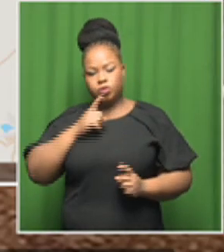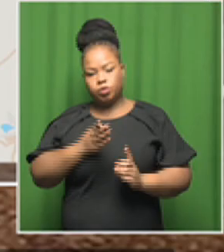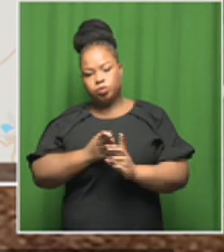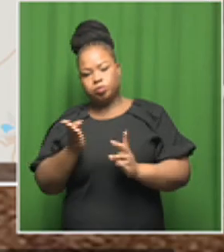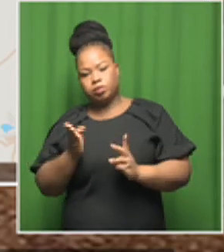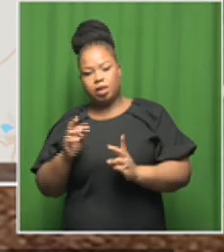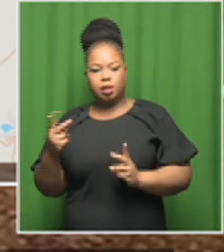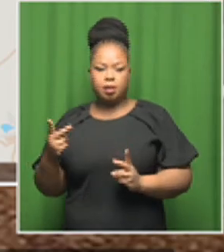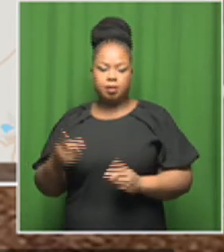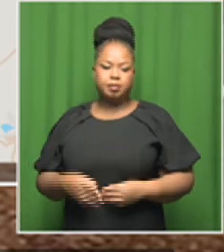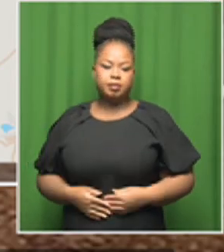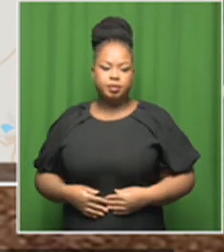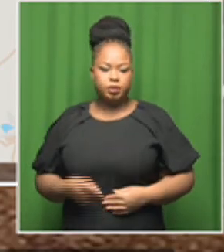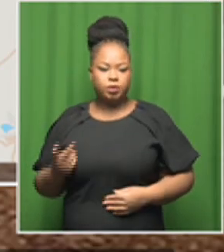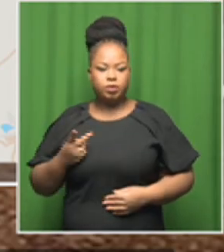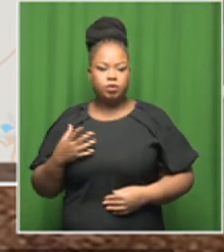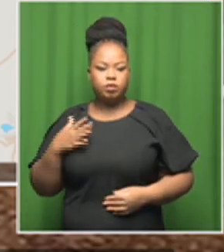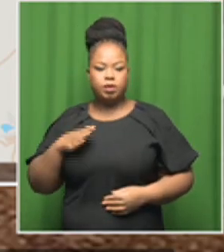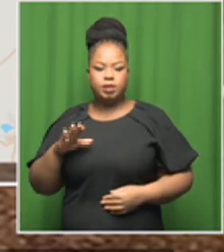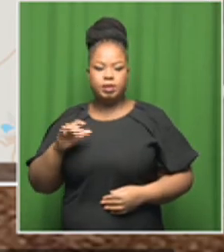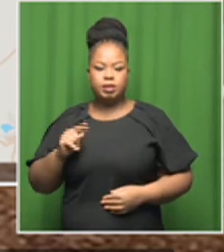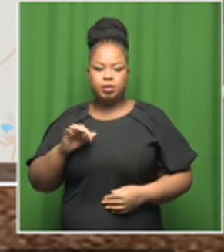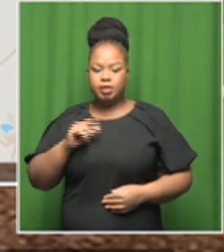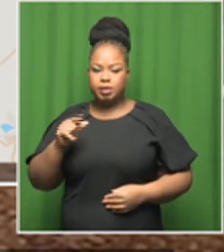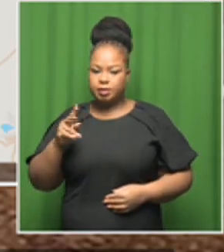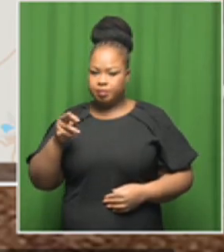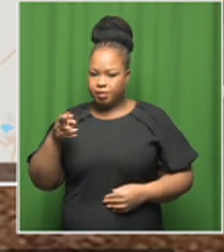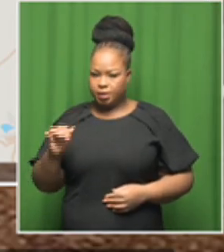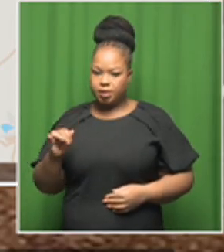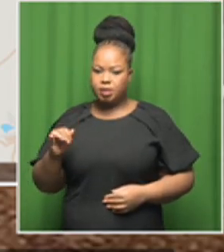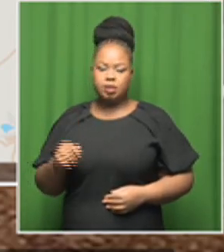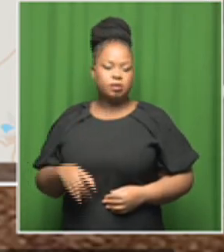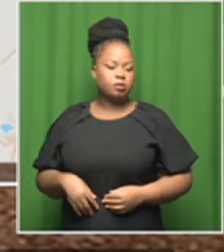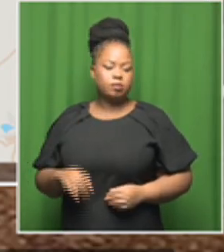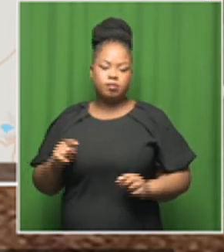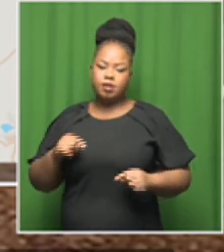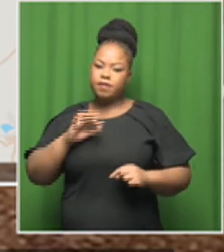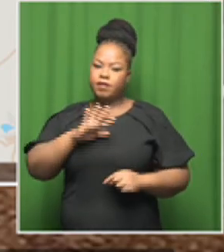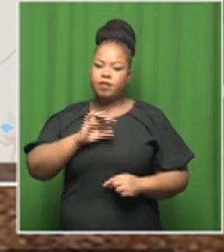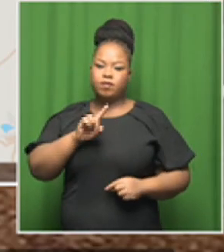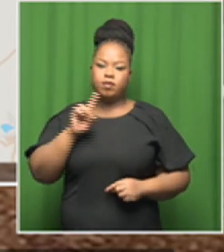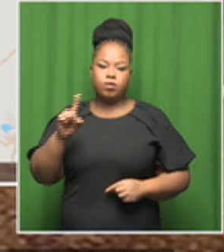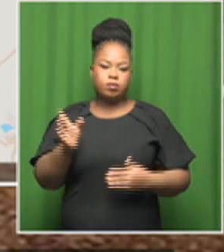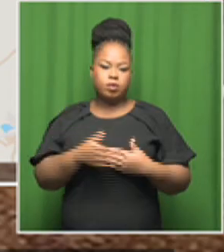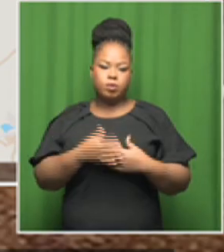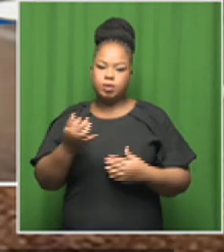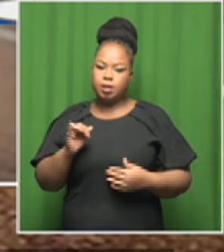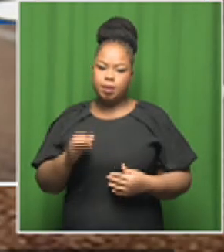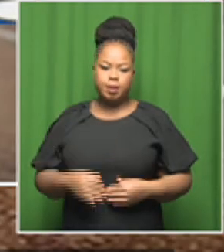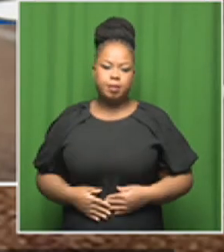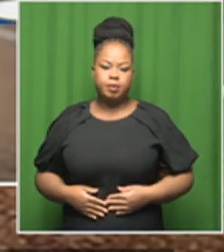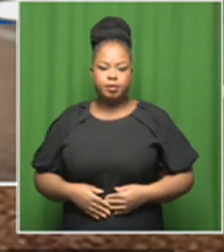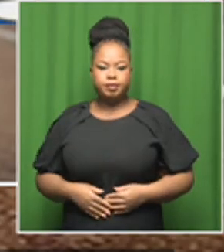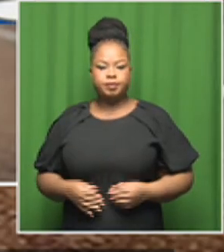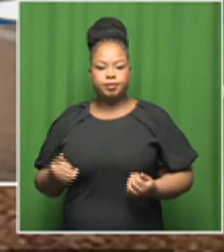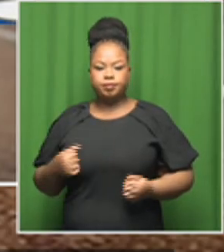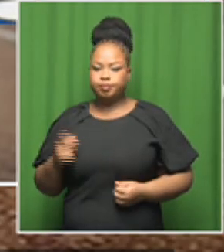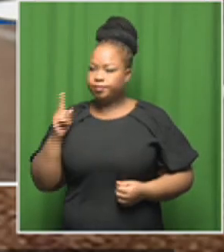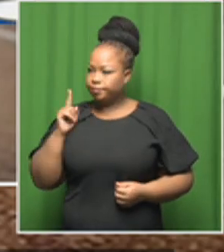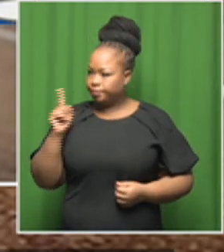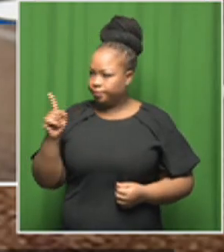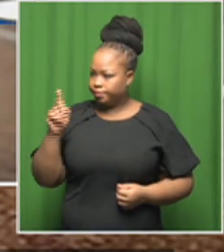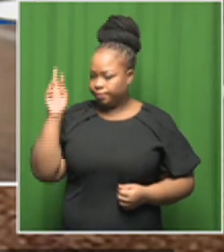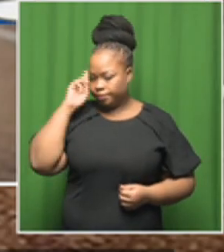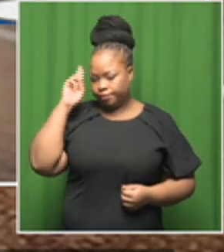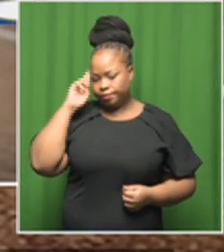to travel further afield. If you want to do Brits Tabazimbi, you won't be able to get straight through on the 511. It remains closed. We start a new week, and I thought I might just remind